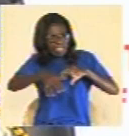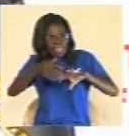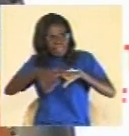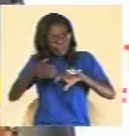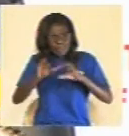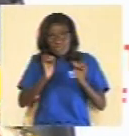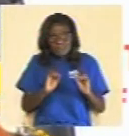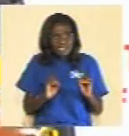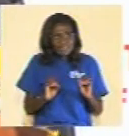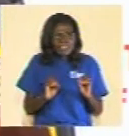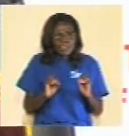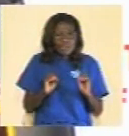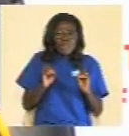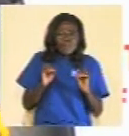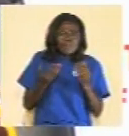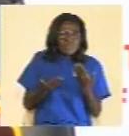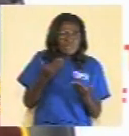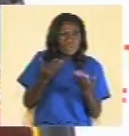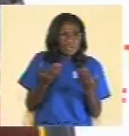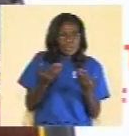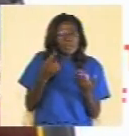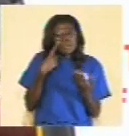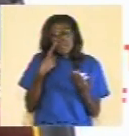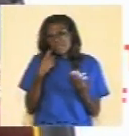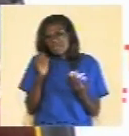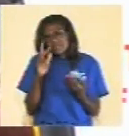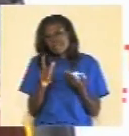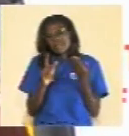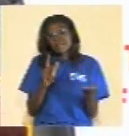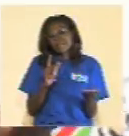anymore. You can see we need even more other